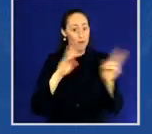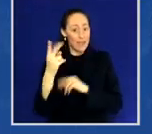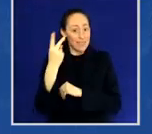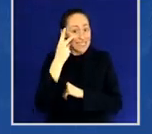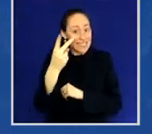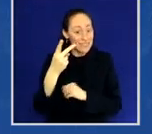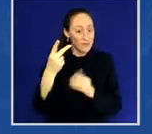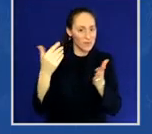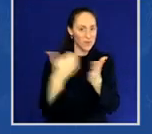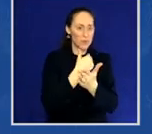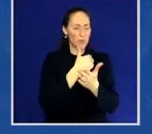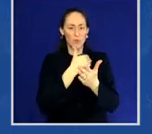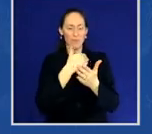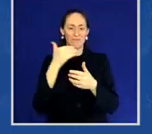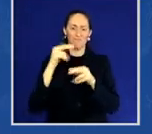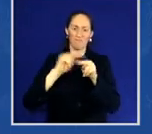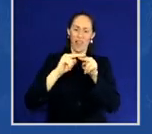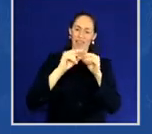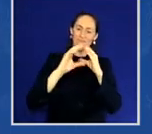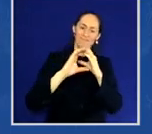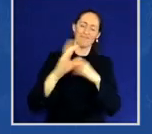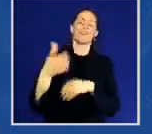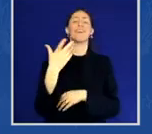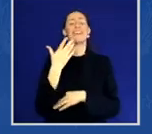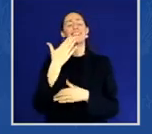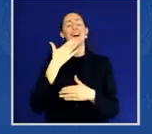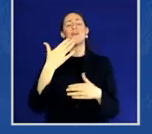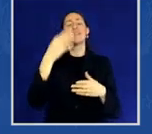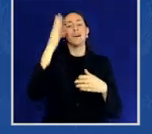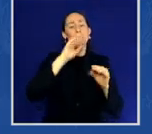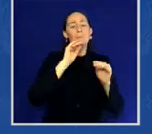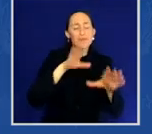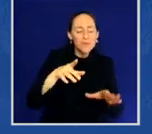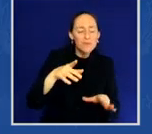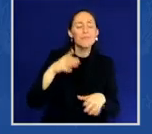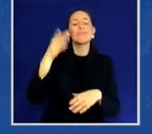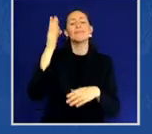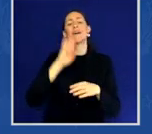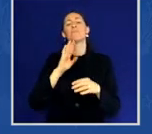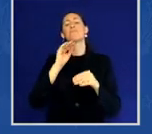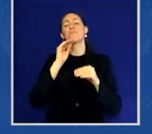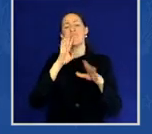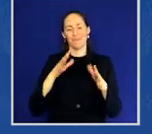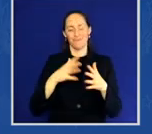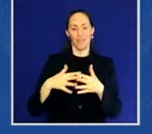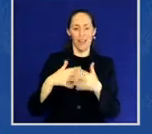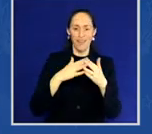so very much. God bless America. May God protect our troops. Thank you, thank you, thank you.